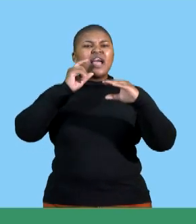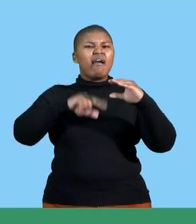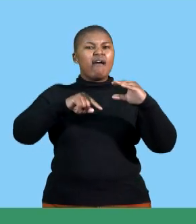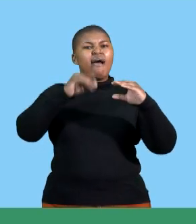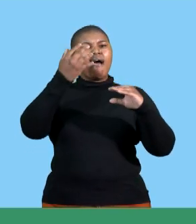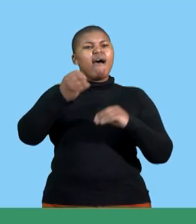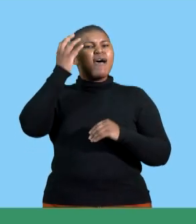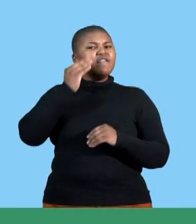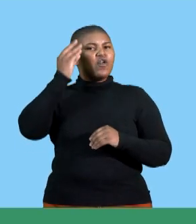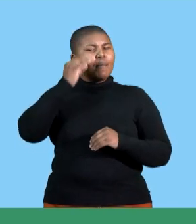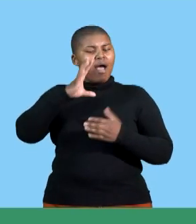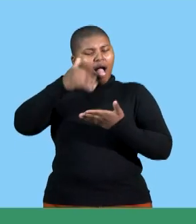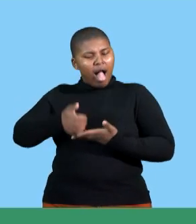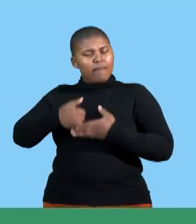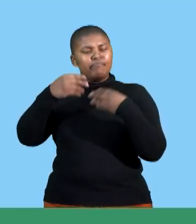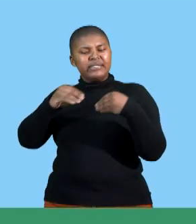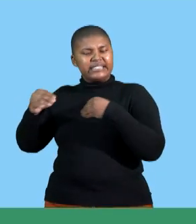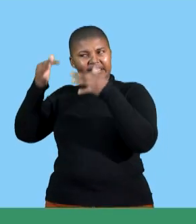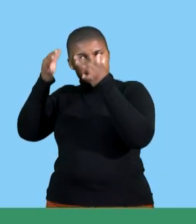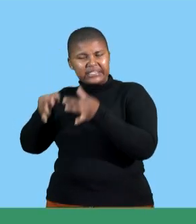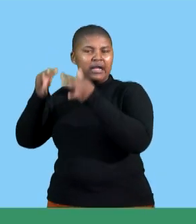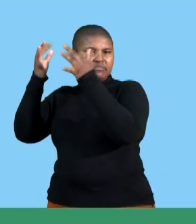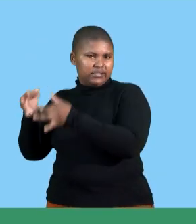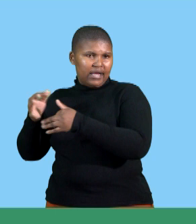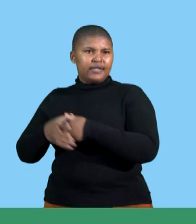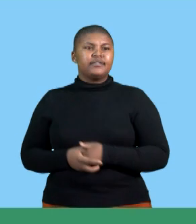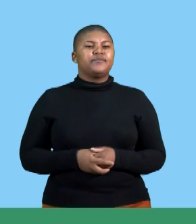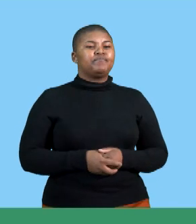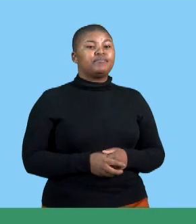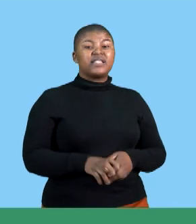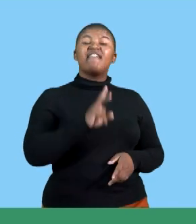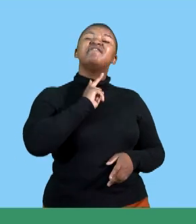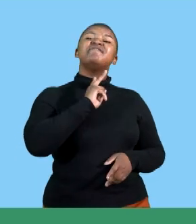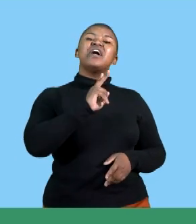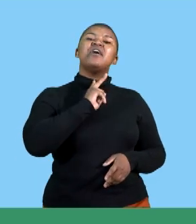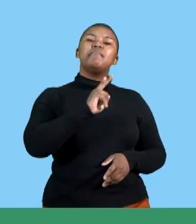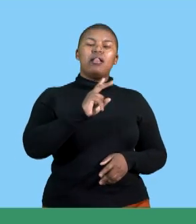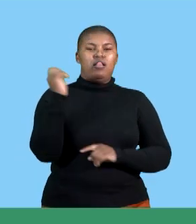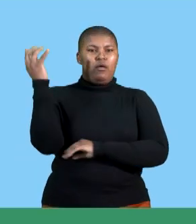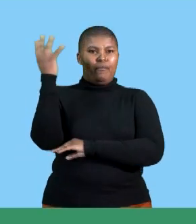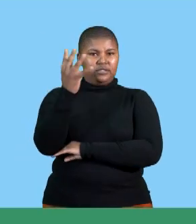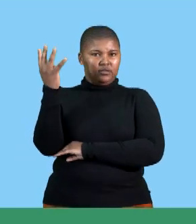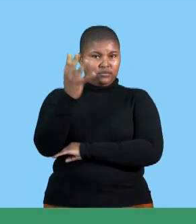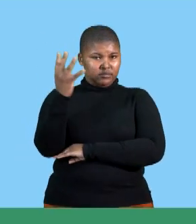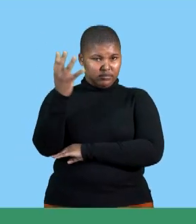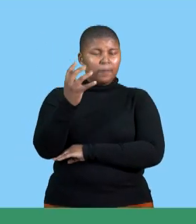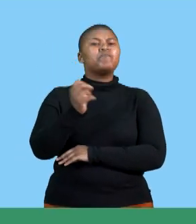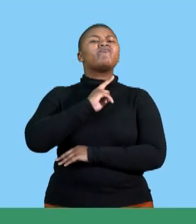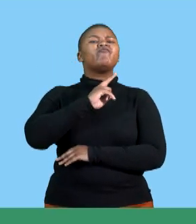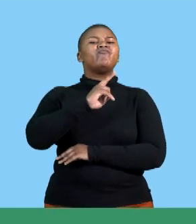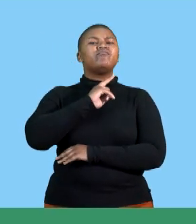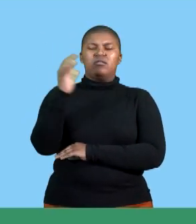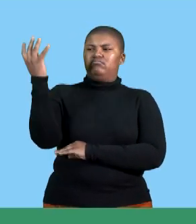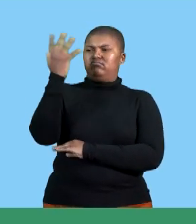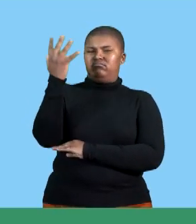information that will assist business decision making. Secondly, there's verbal presentation, which is the